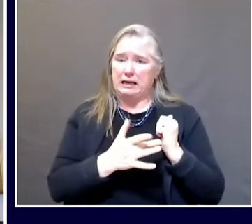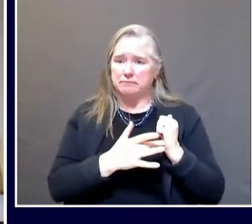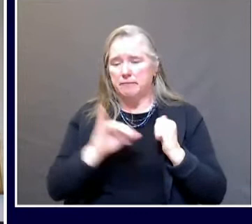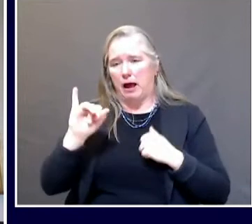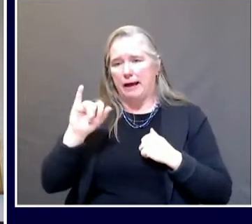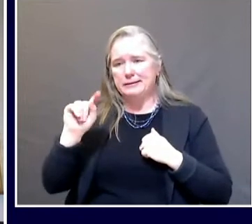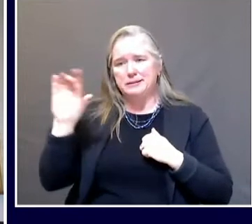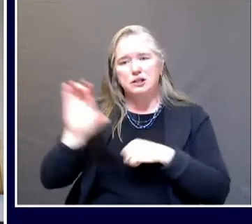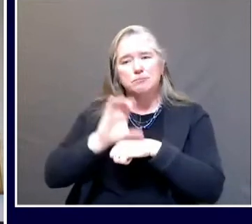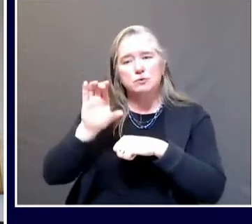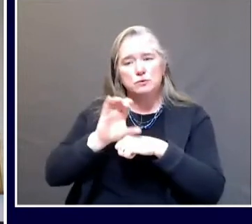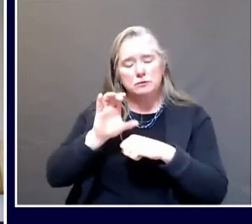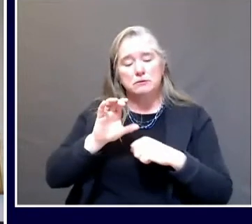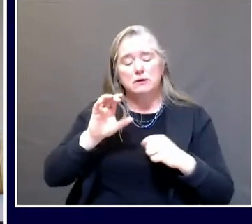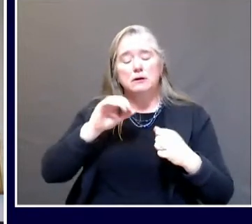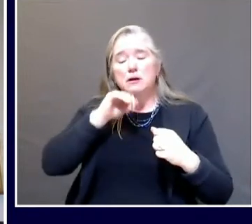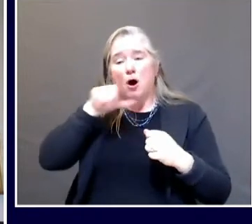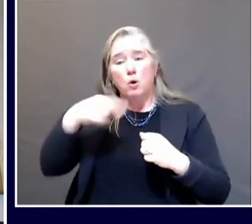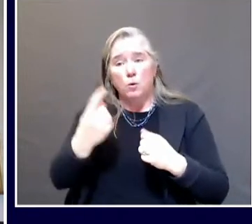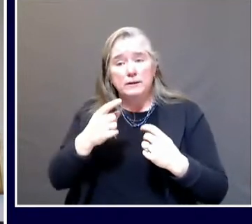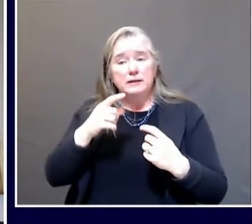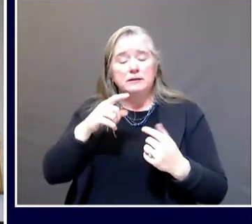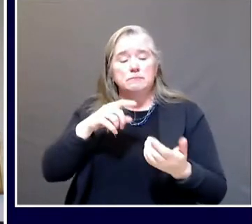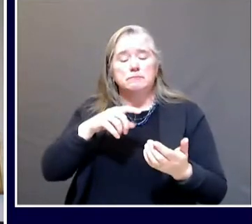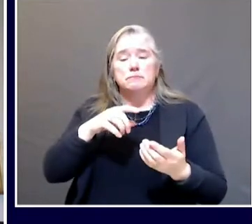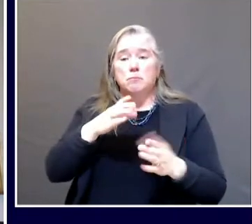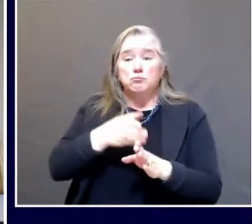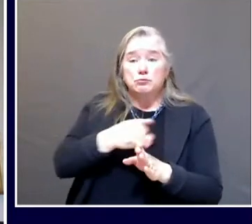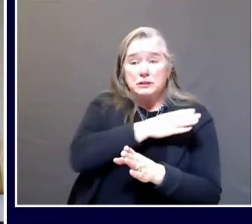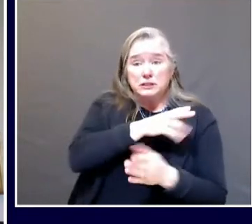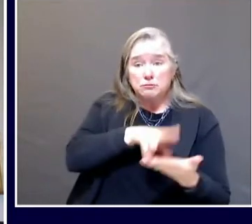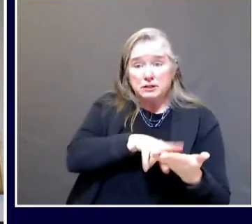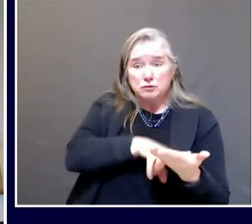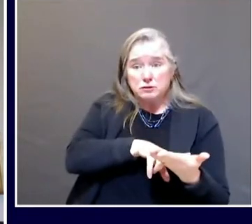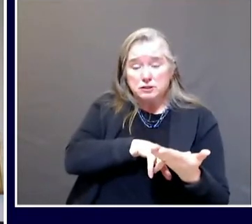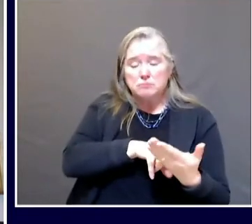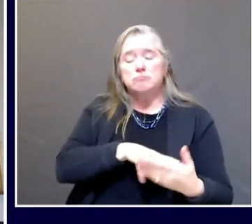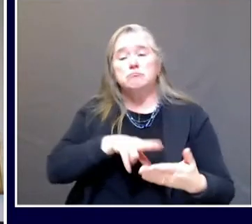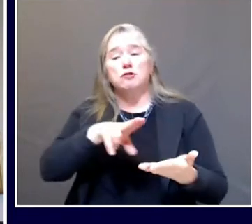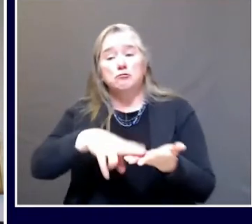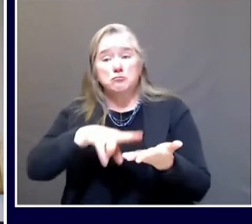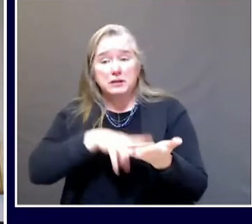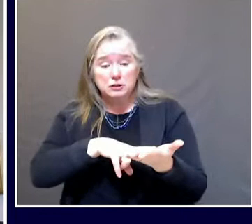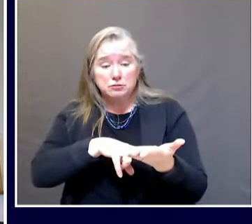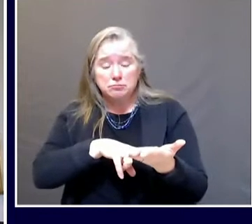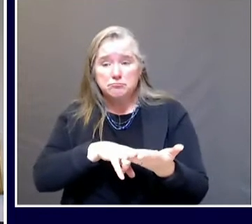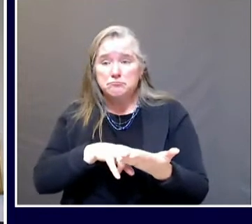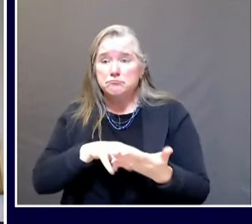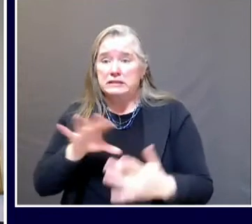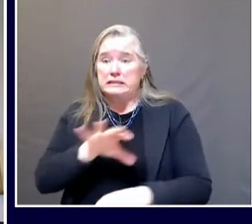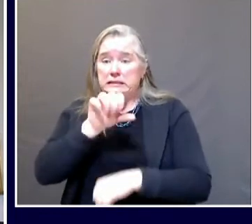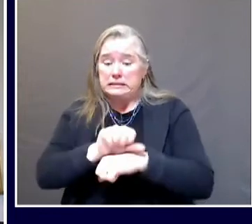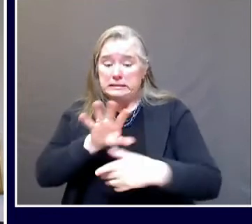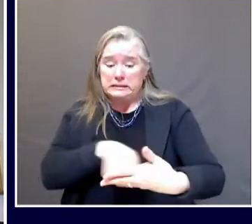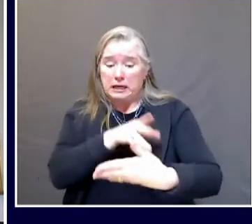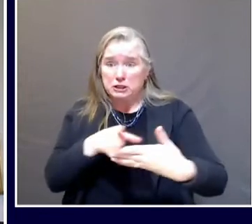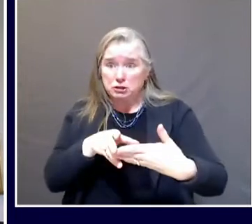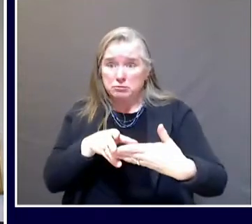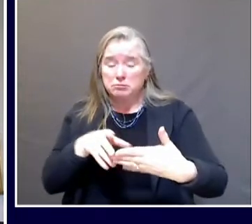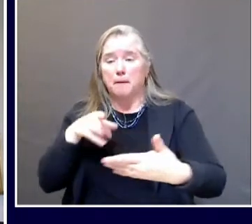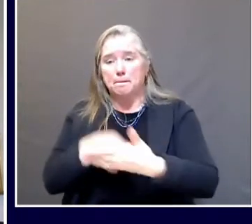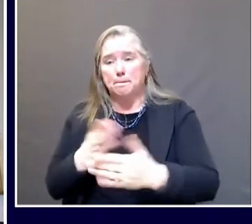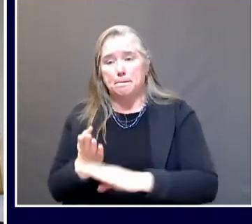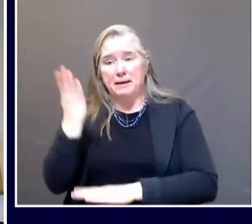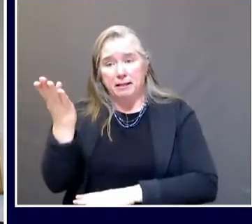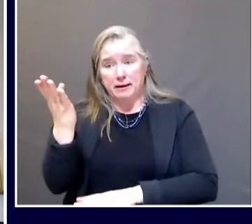just registration, but pre-registration, not just scheduling, but billing, not just scheduling and billing,